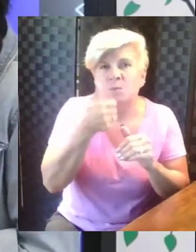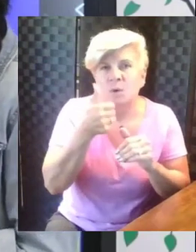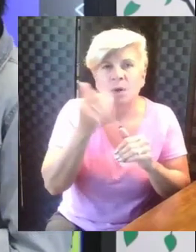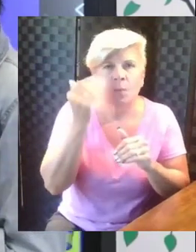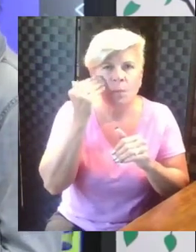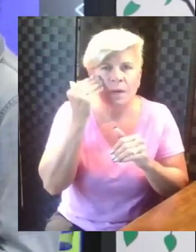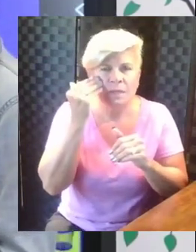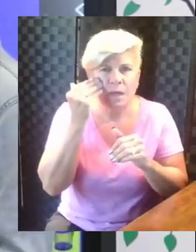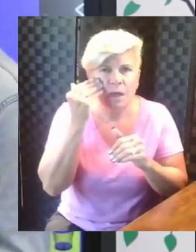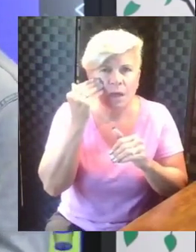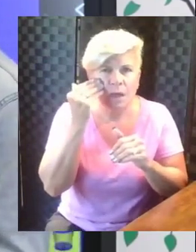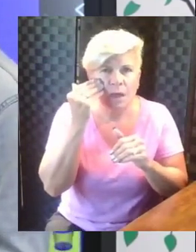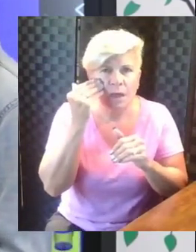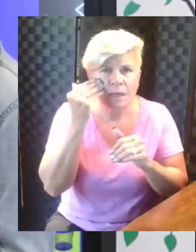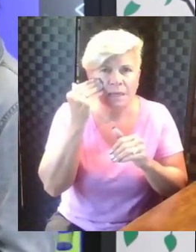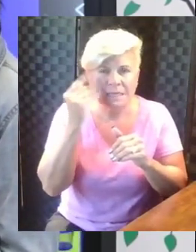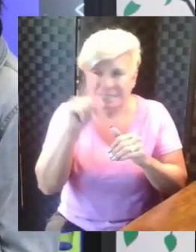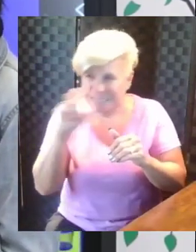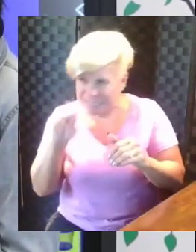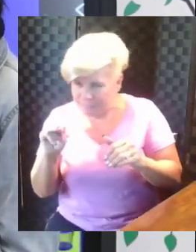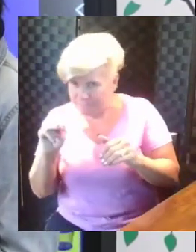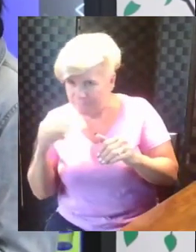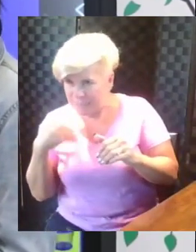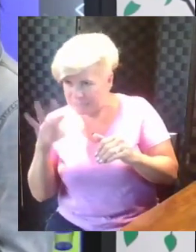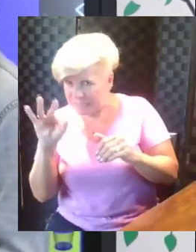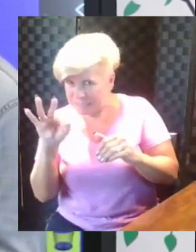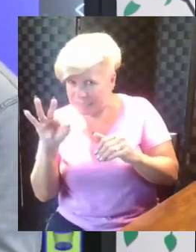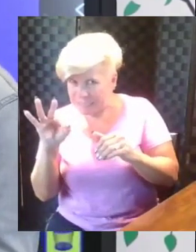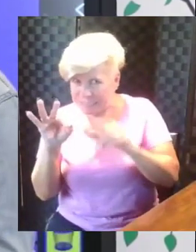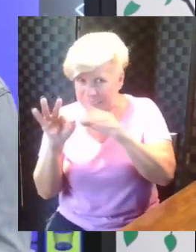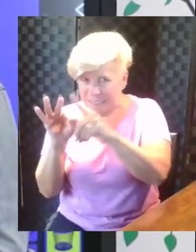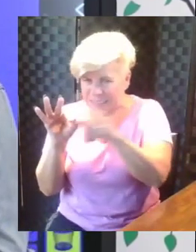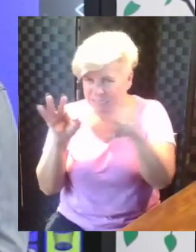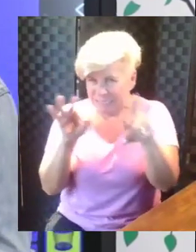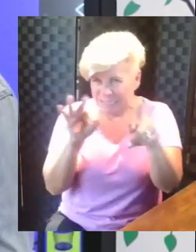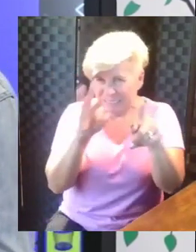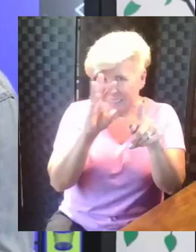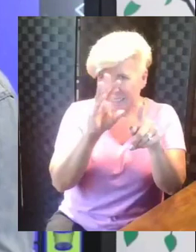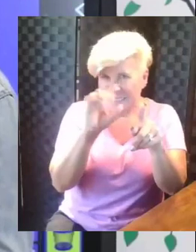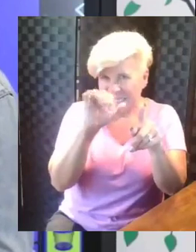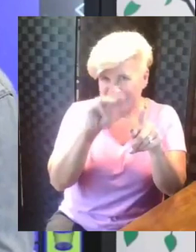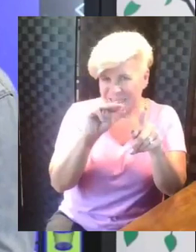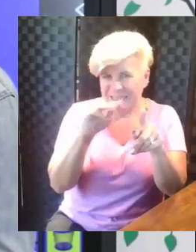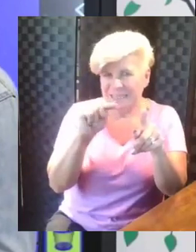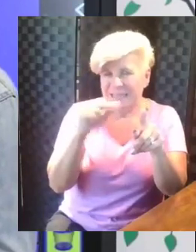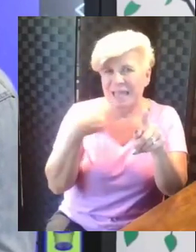we know that if Zim has 19, Ian's has 6 fewer.